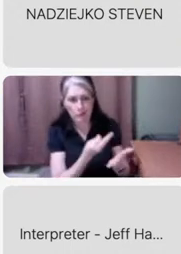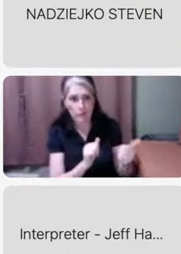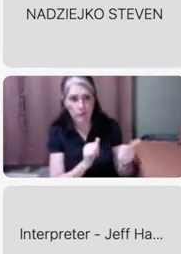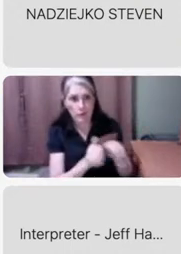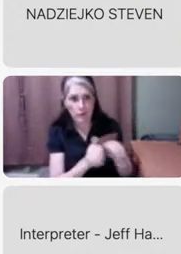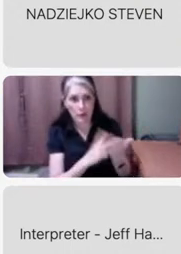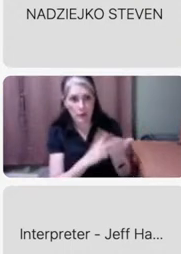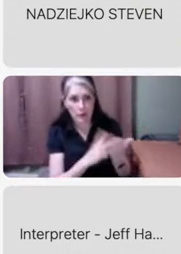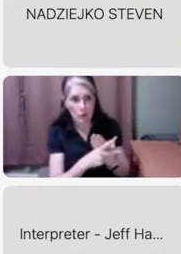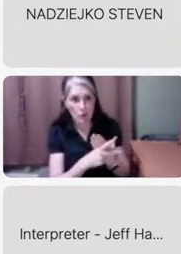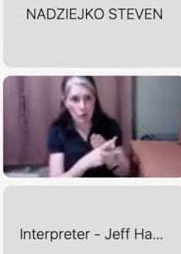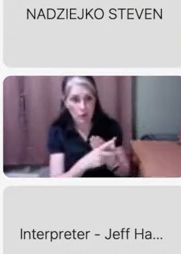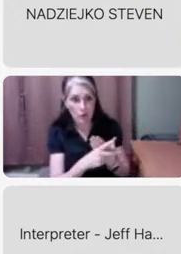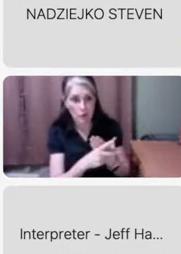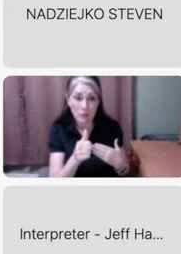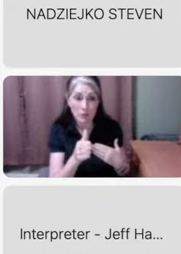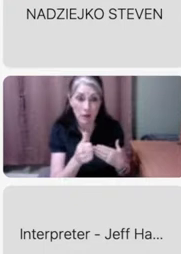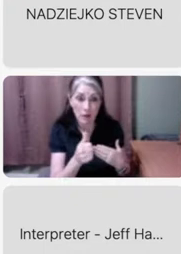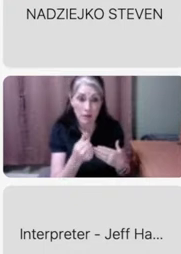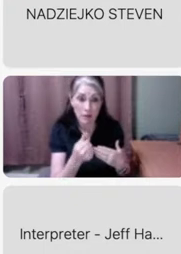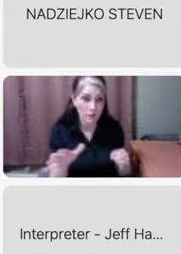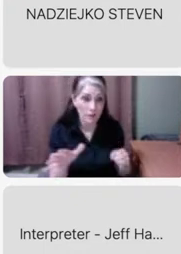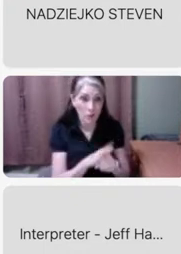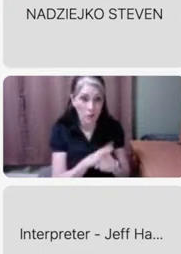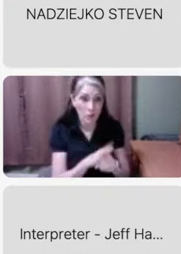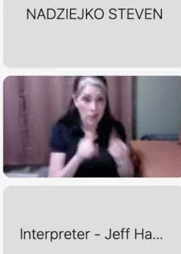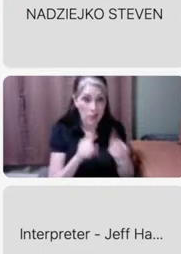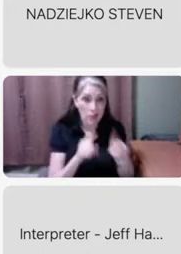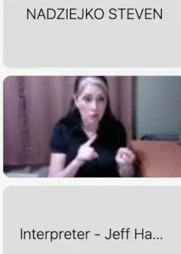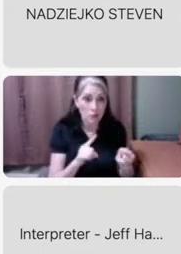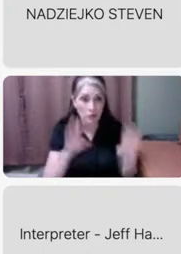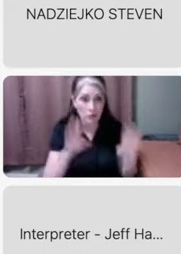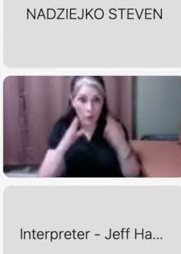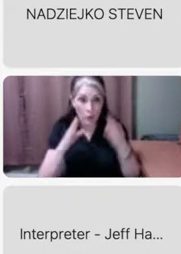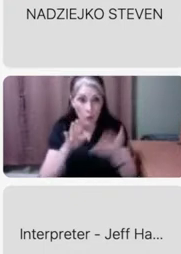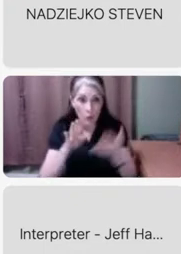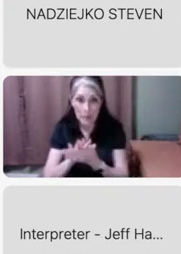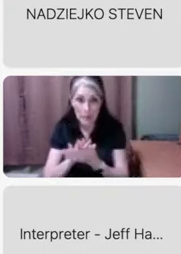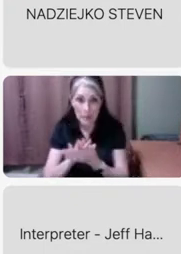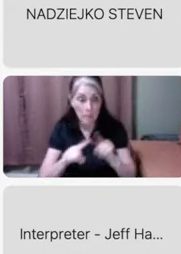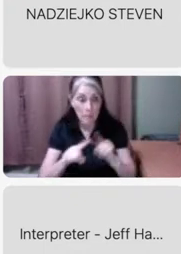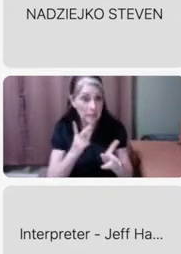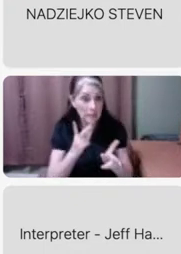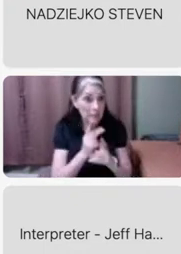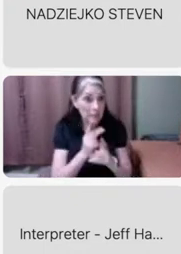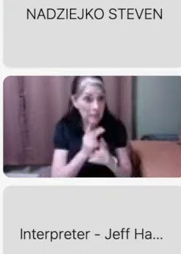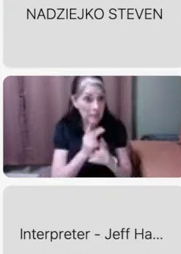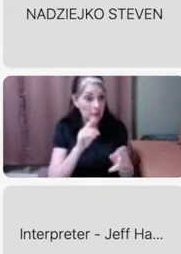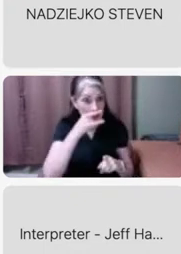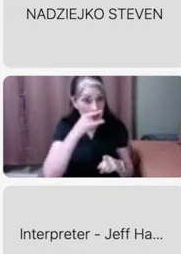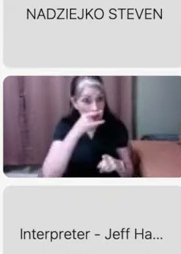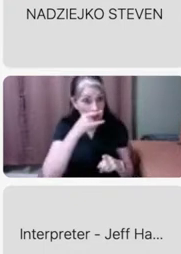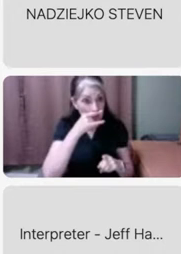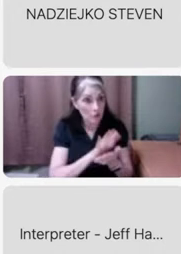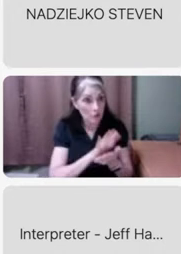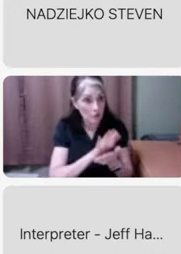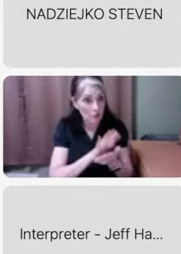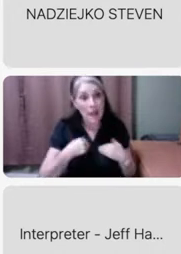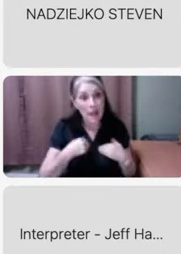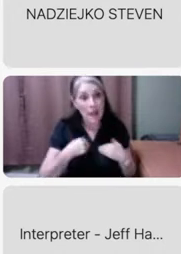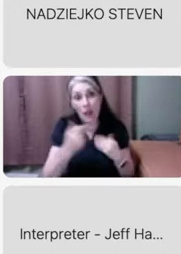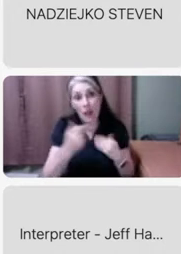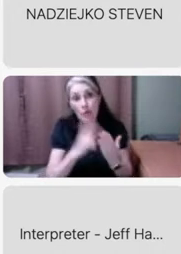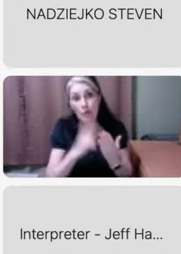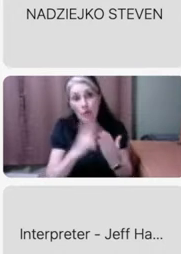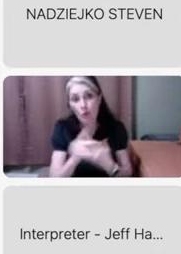all end-all i know it's all about academics but the way we're going to keep kids in school is by having these other programs so i just want to thank